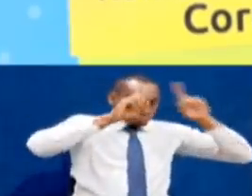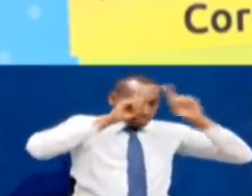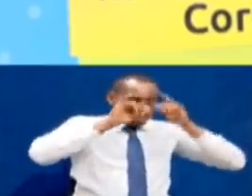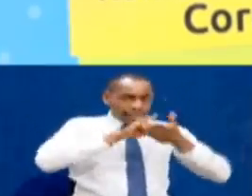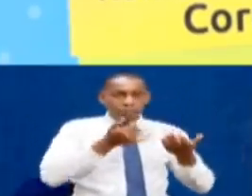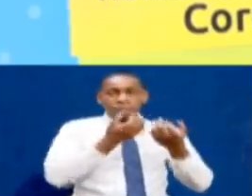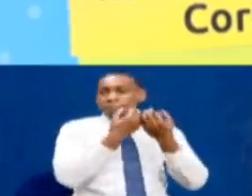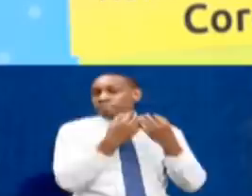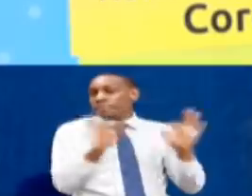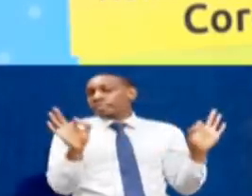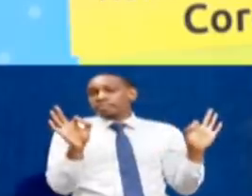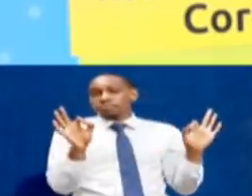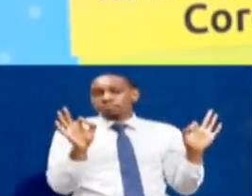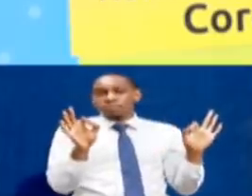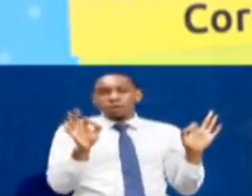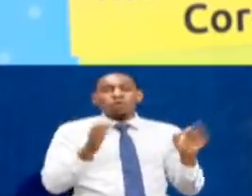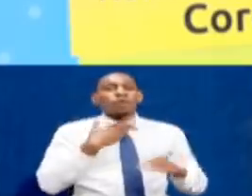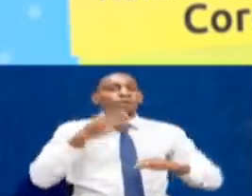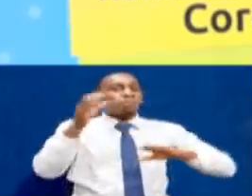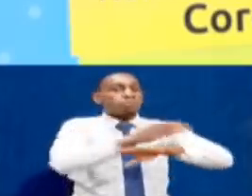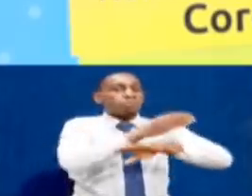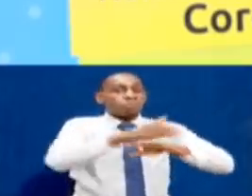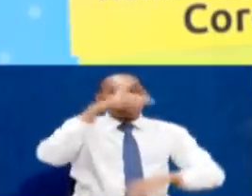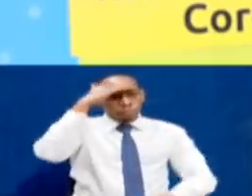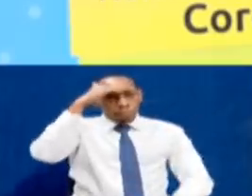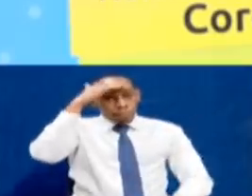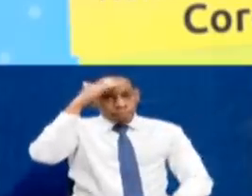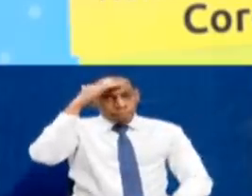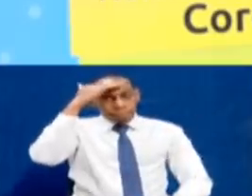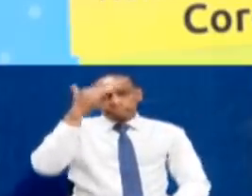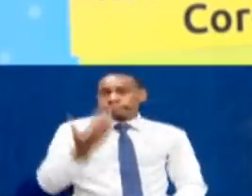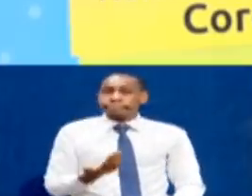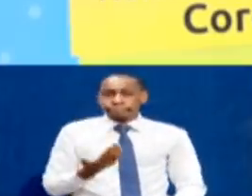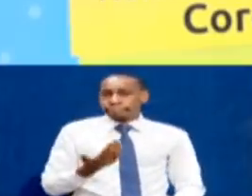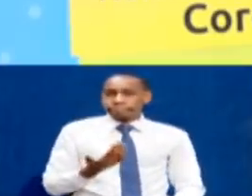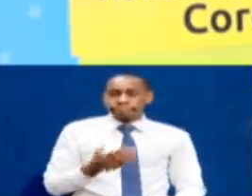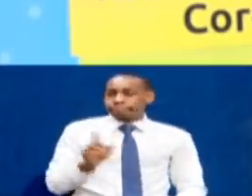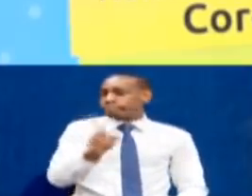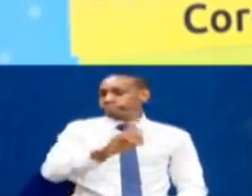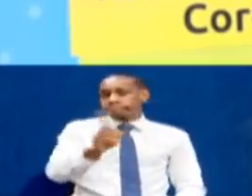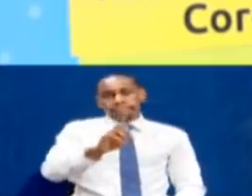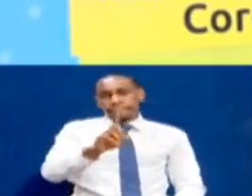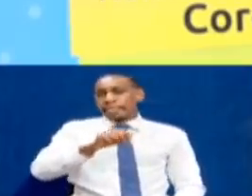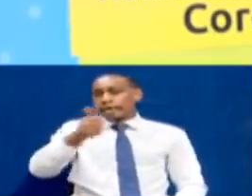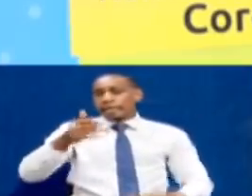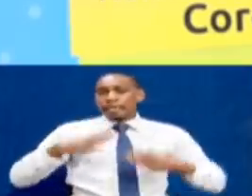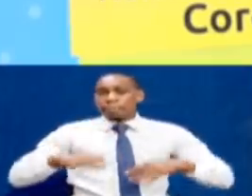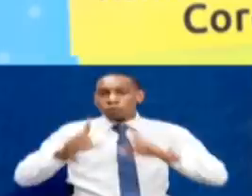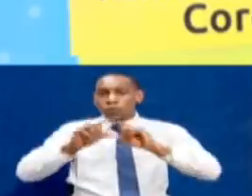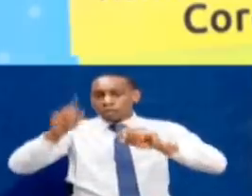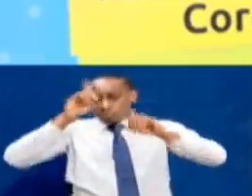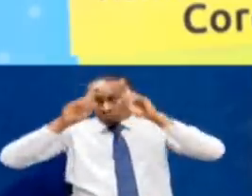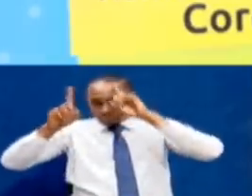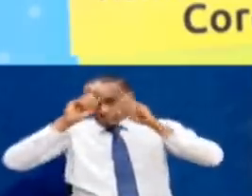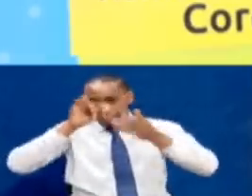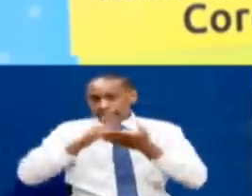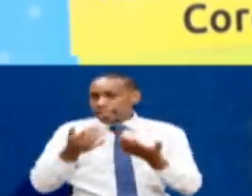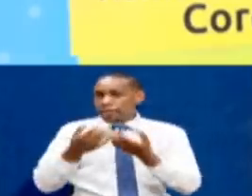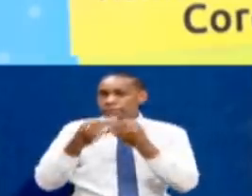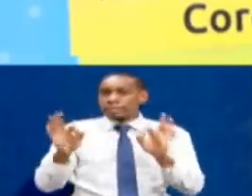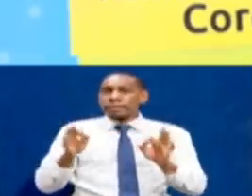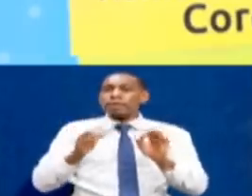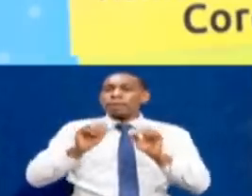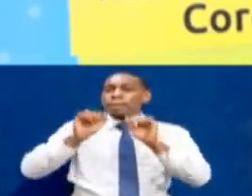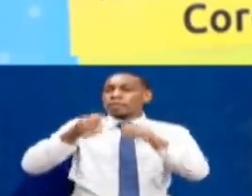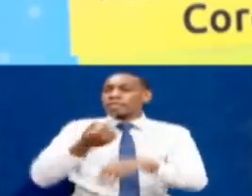are now free to start partaking of some of these things, some of them even saying that they are now free to